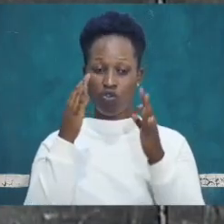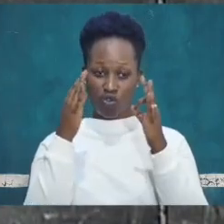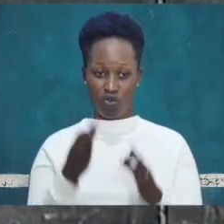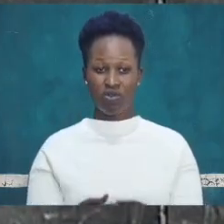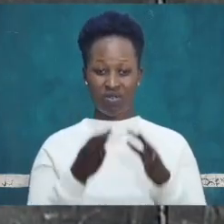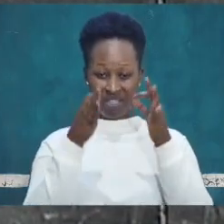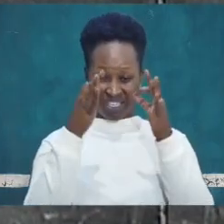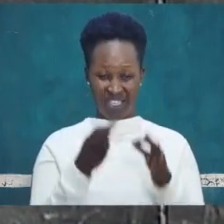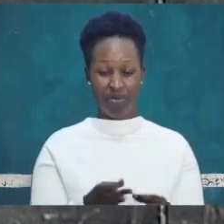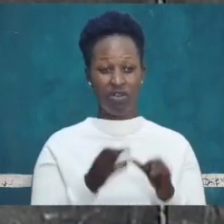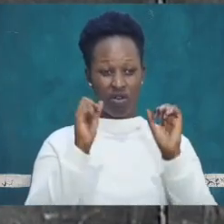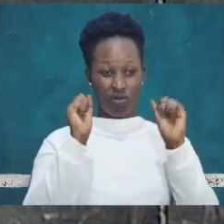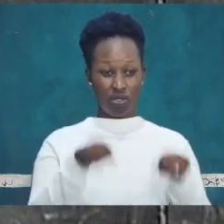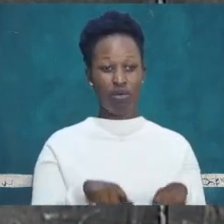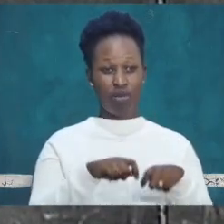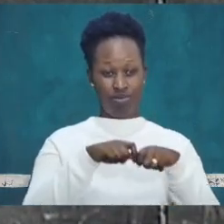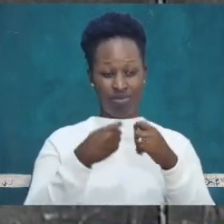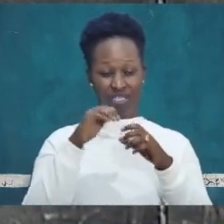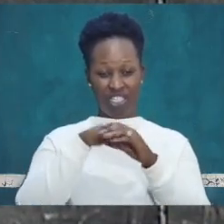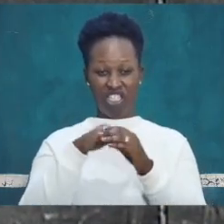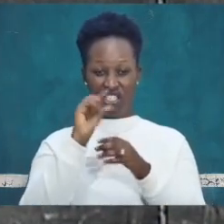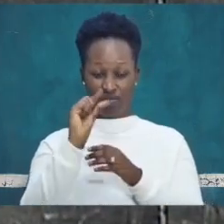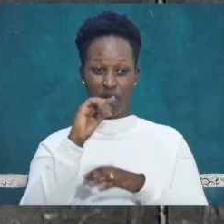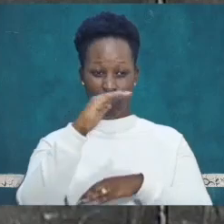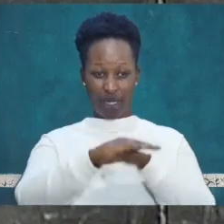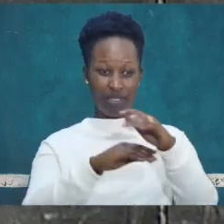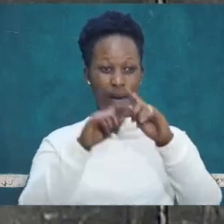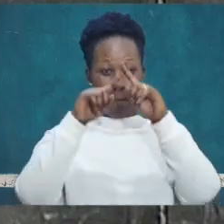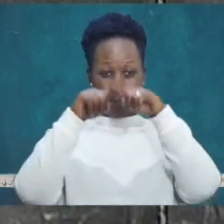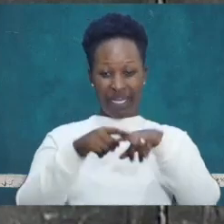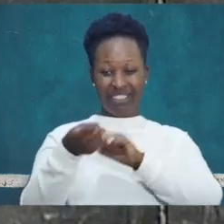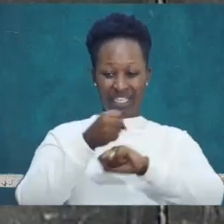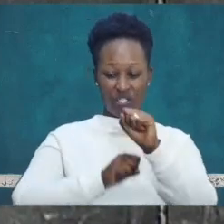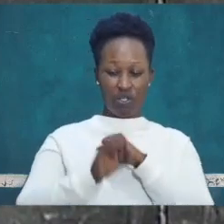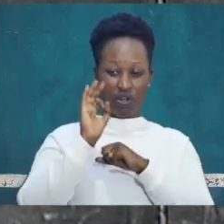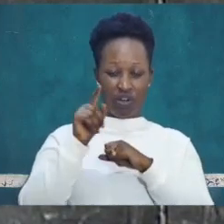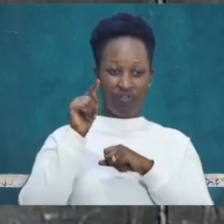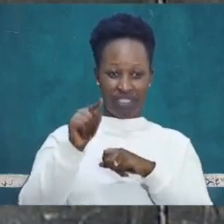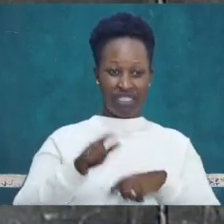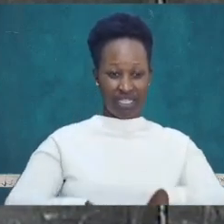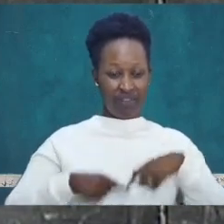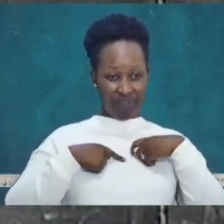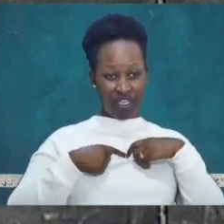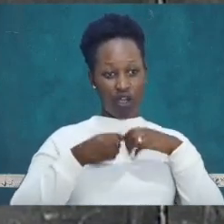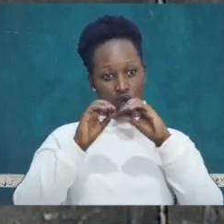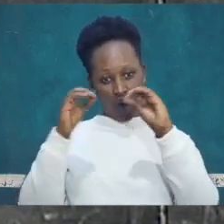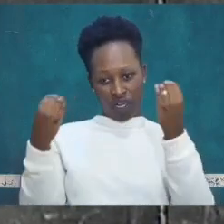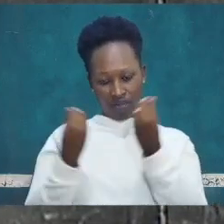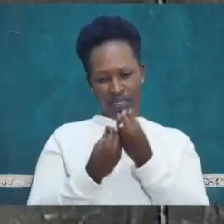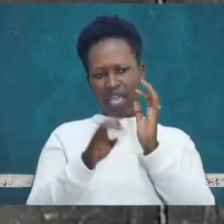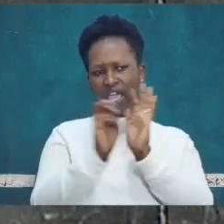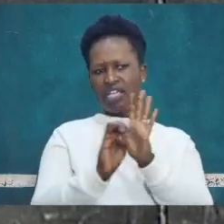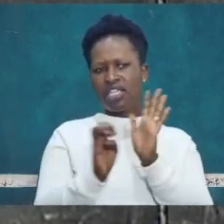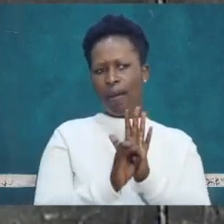down into smaller particles by the action of these living organisms. And what are the examples? A